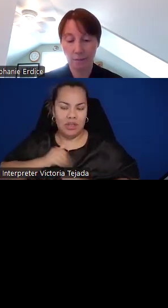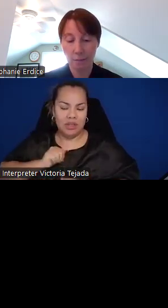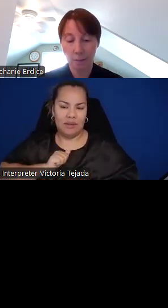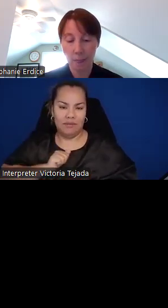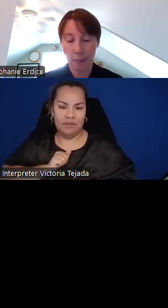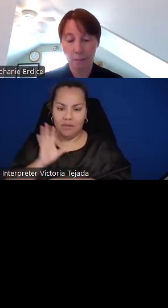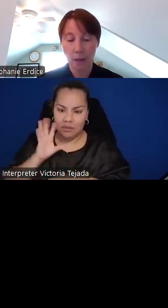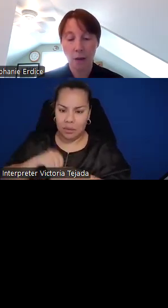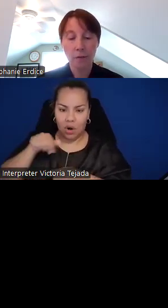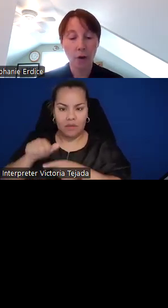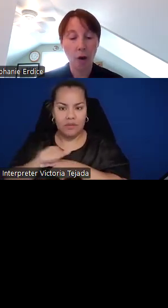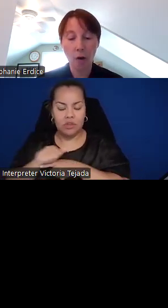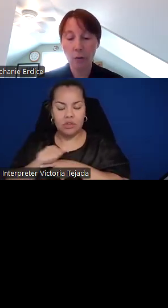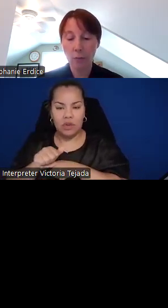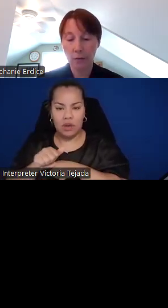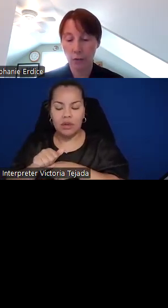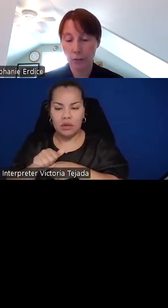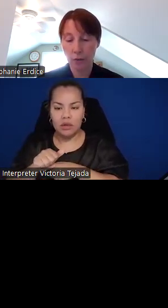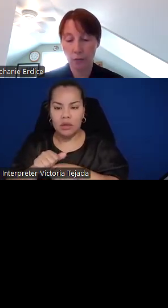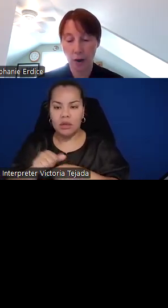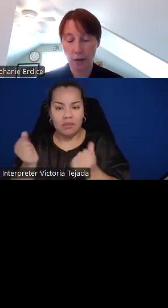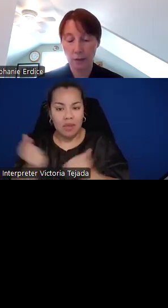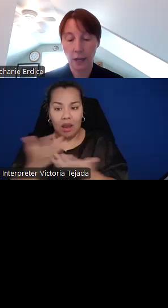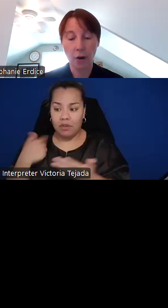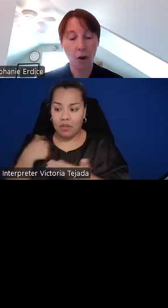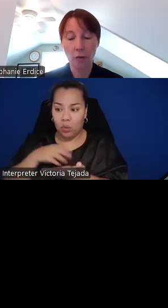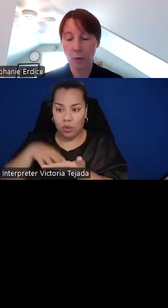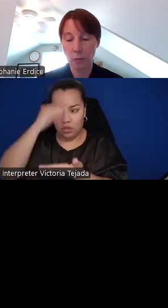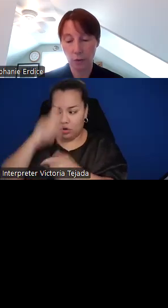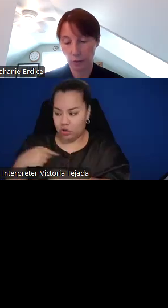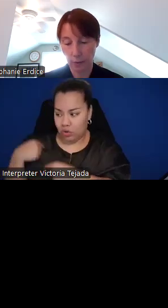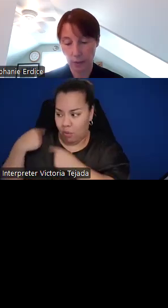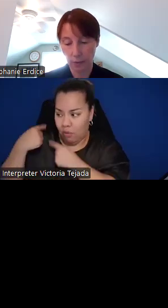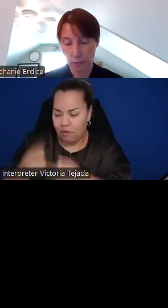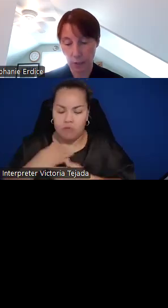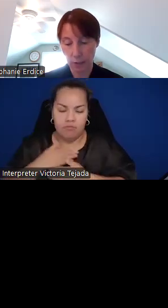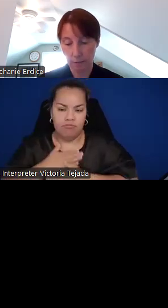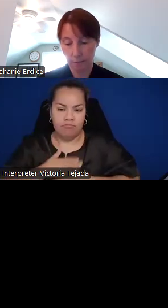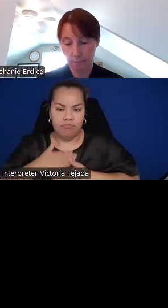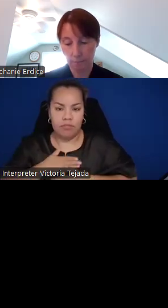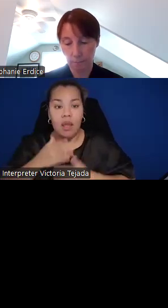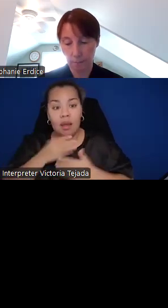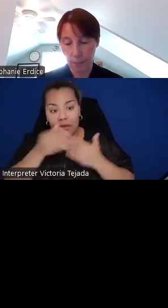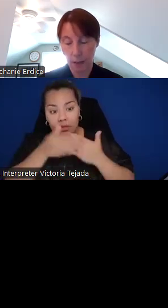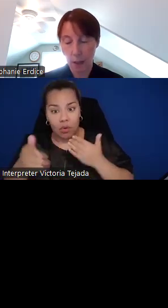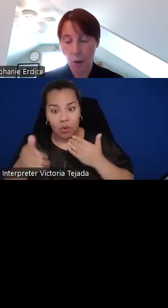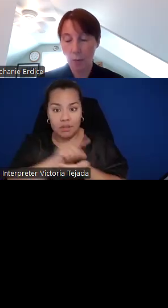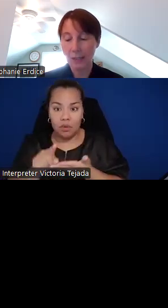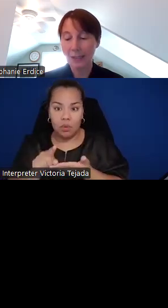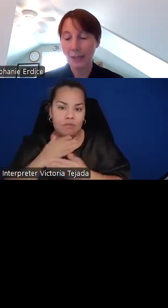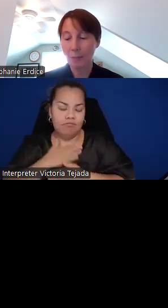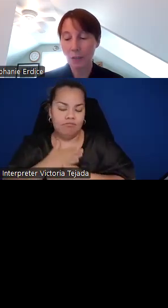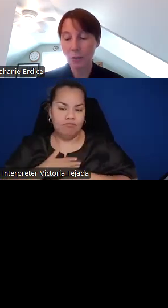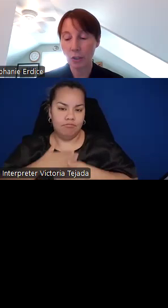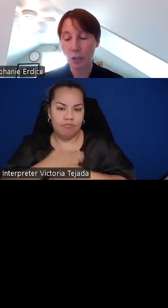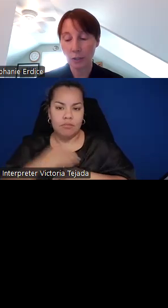training, for all that we have learned so far, and all that we will learn the rest of this week. We